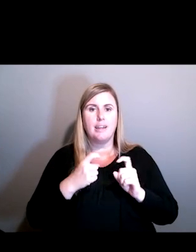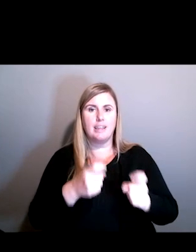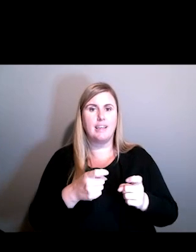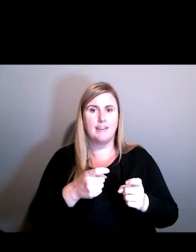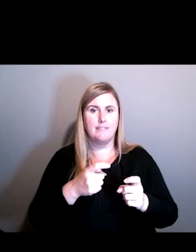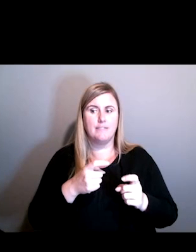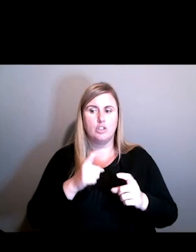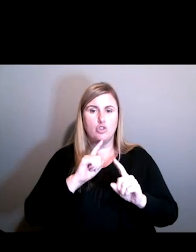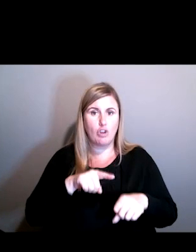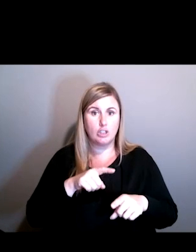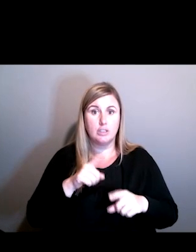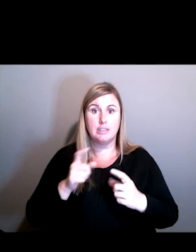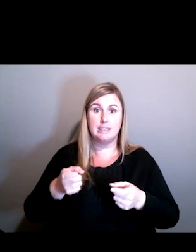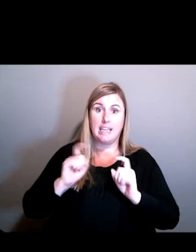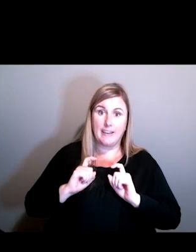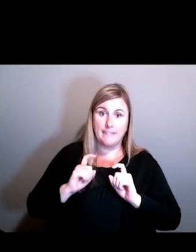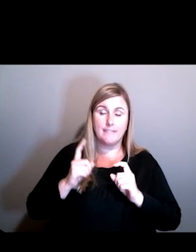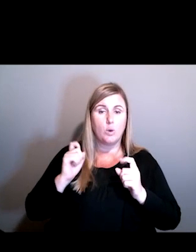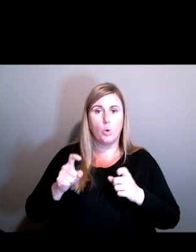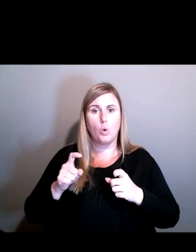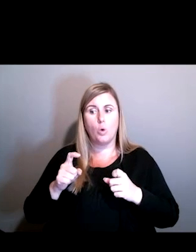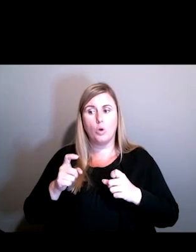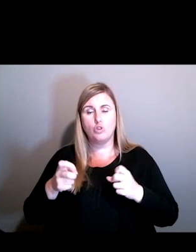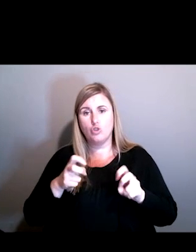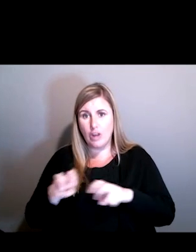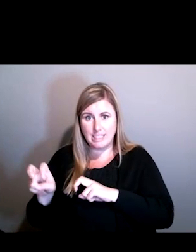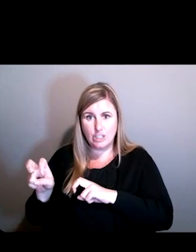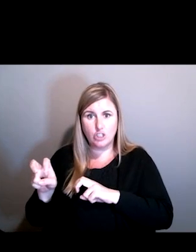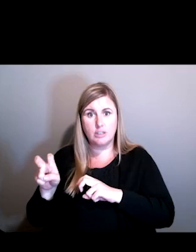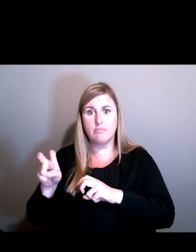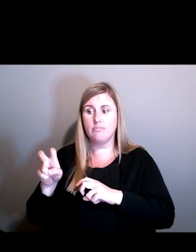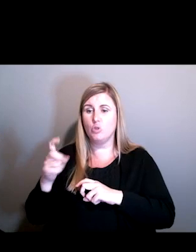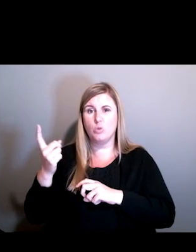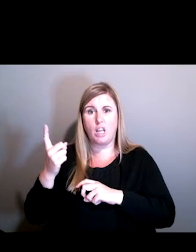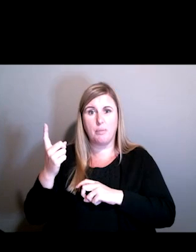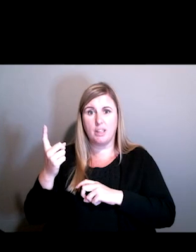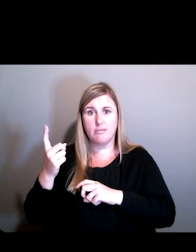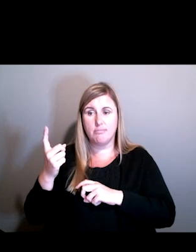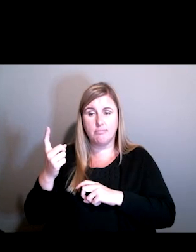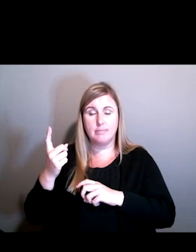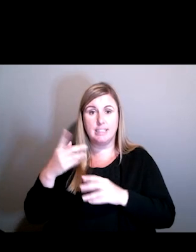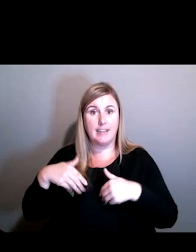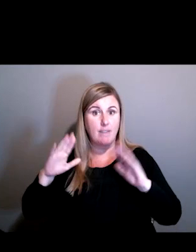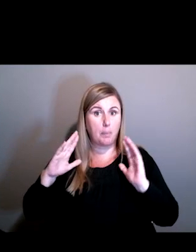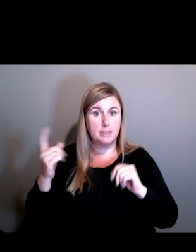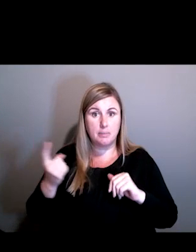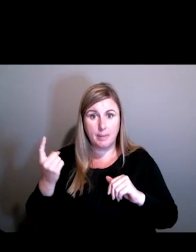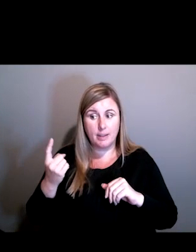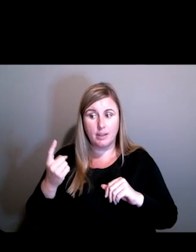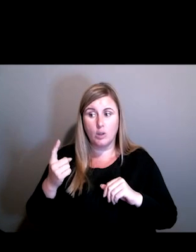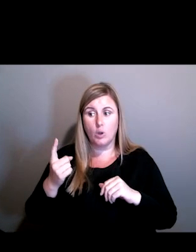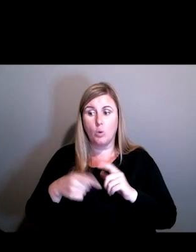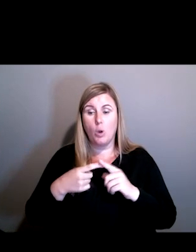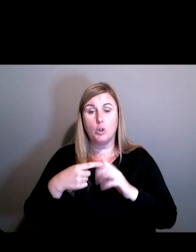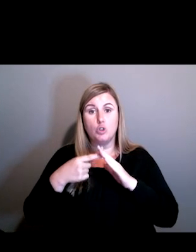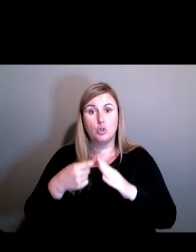we give some sort of direction, whether it's to give an item or whether it's to transition and go someplace or to give up something. And